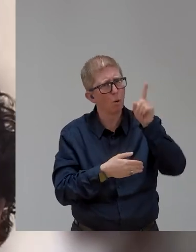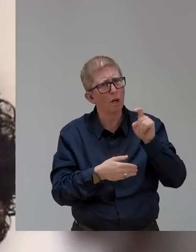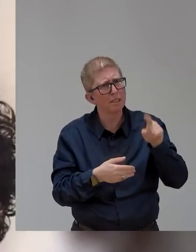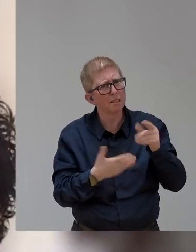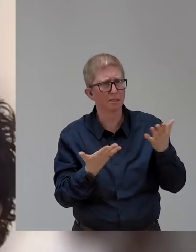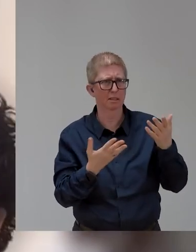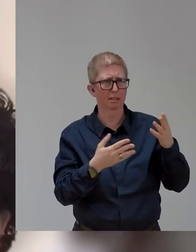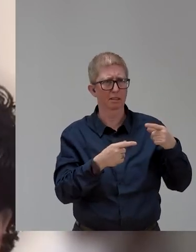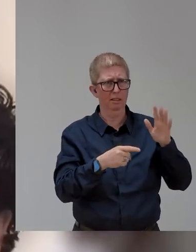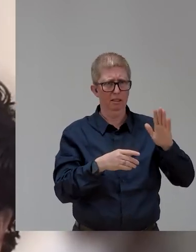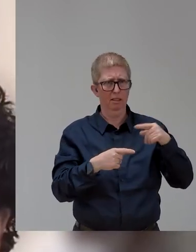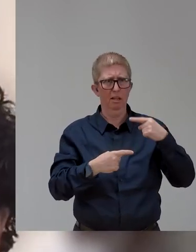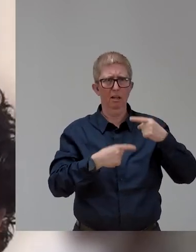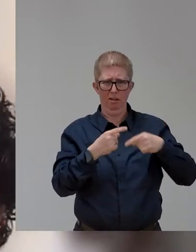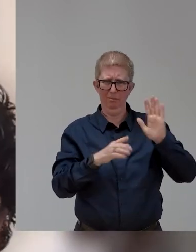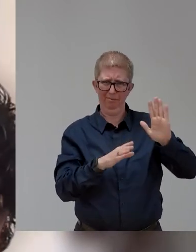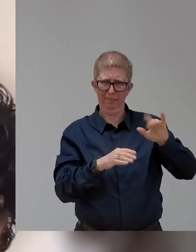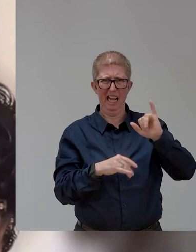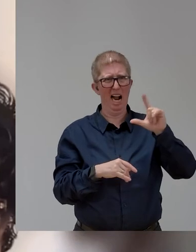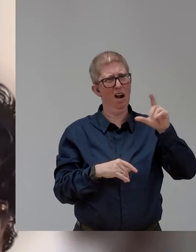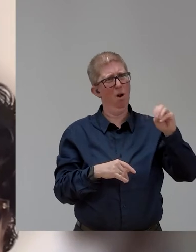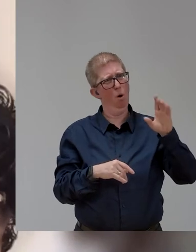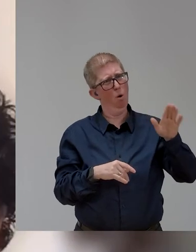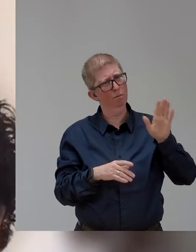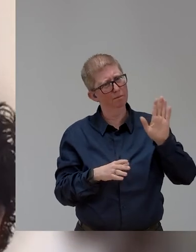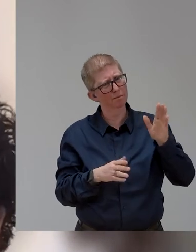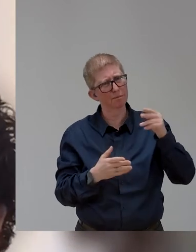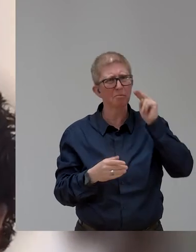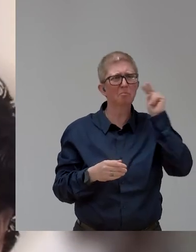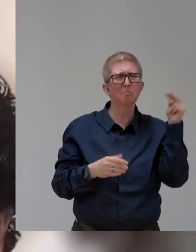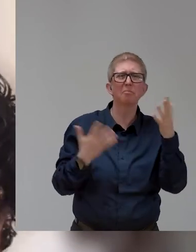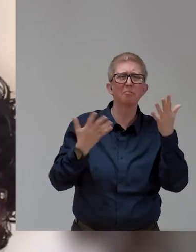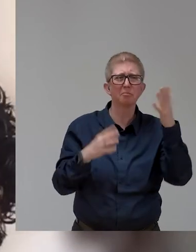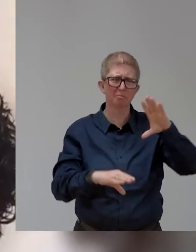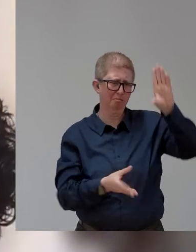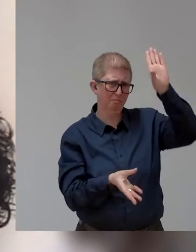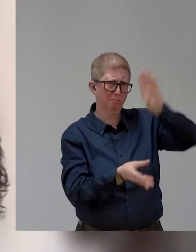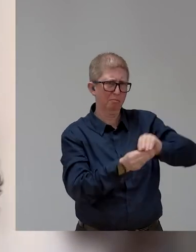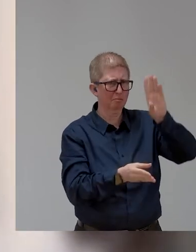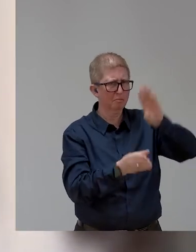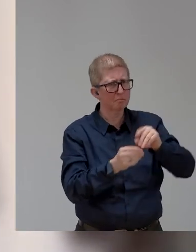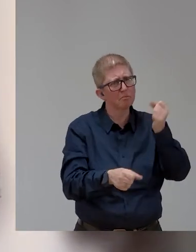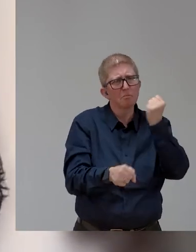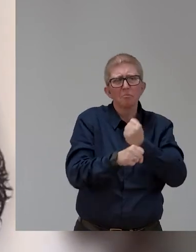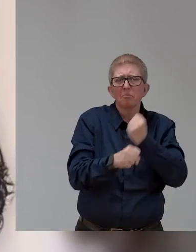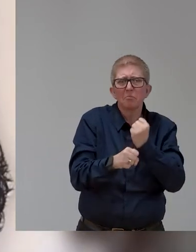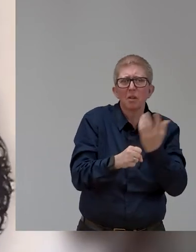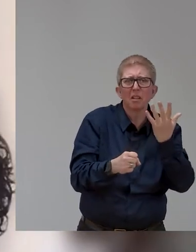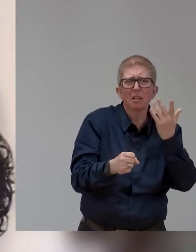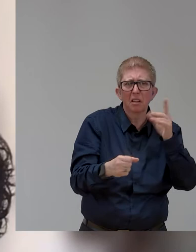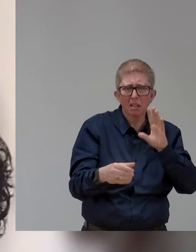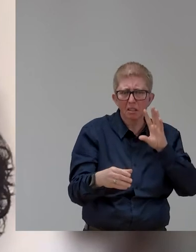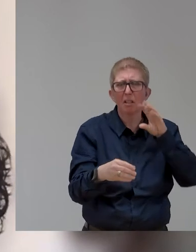From the role and experience from ILO, what have been the results from your work to promote inclusive employment of people with disabilities in the open labor